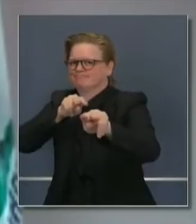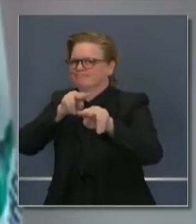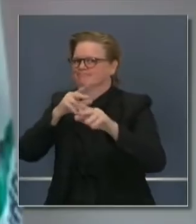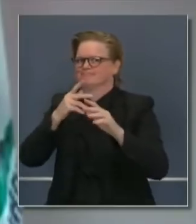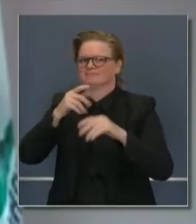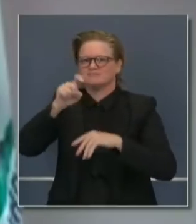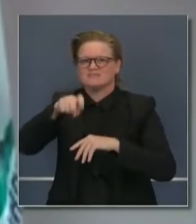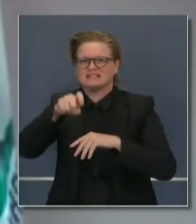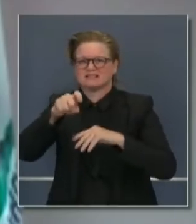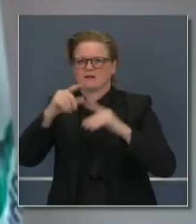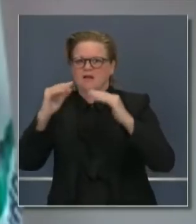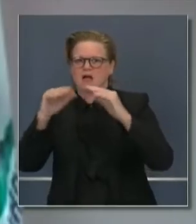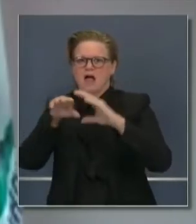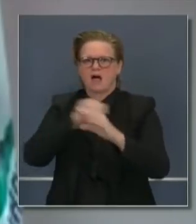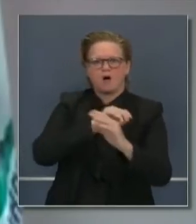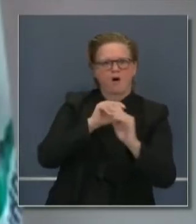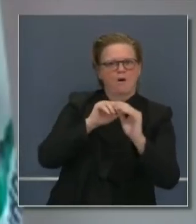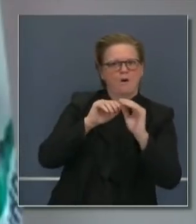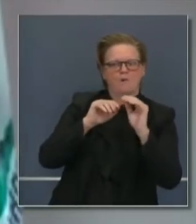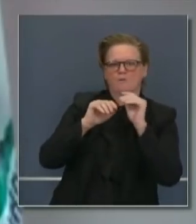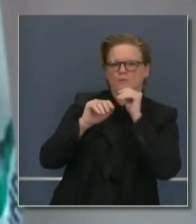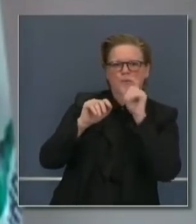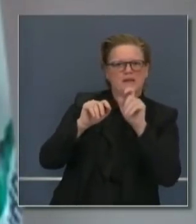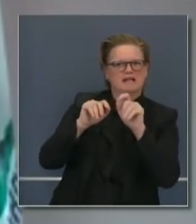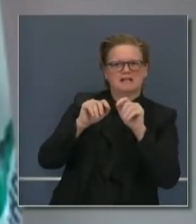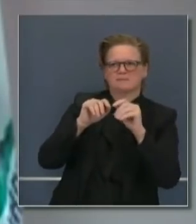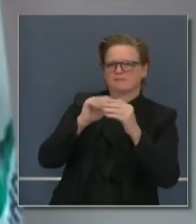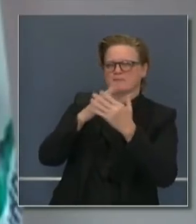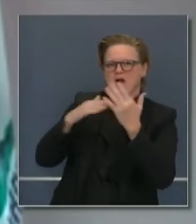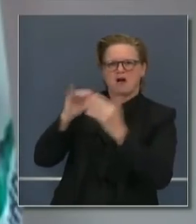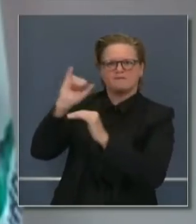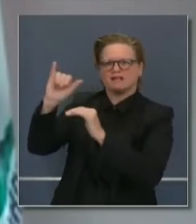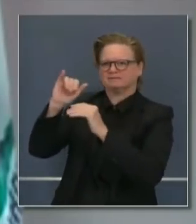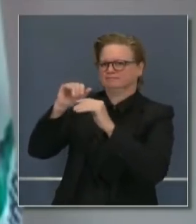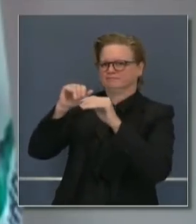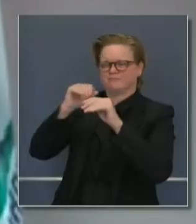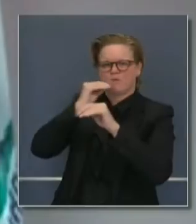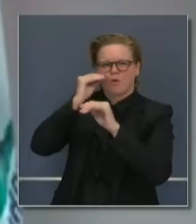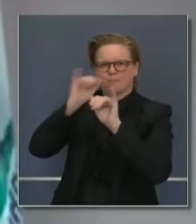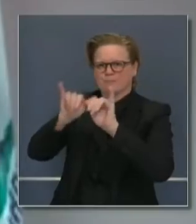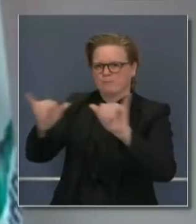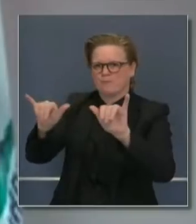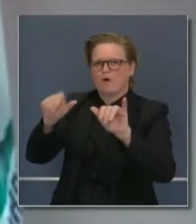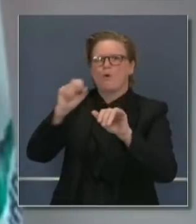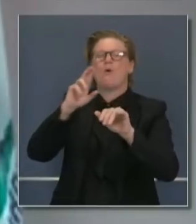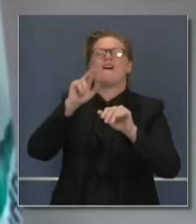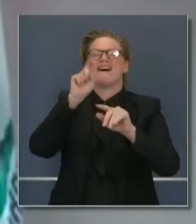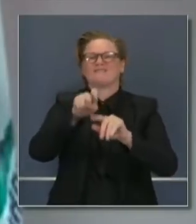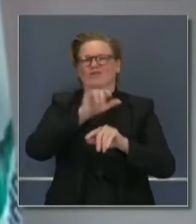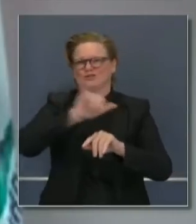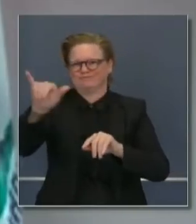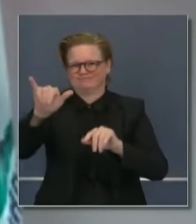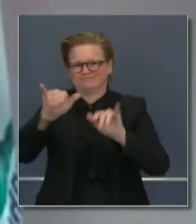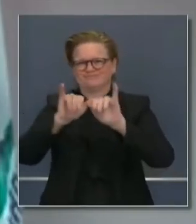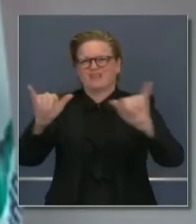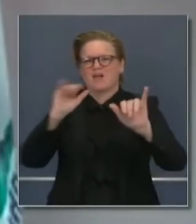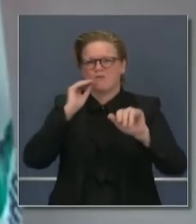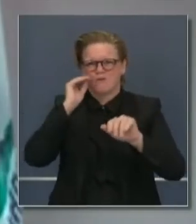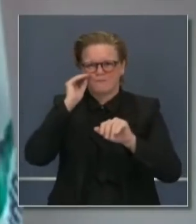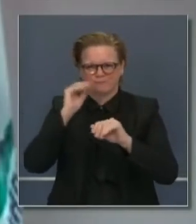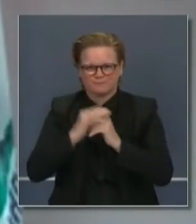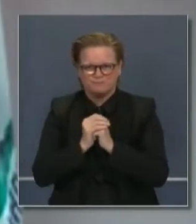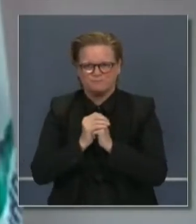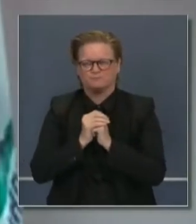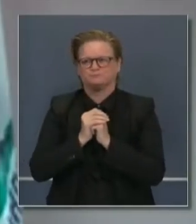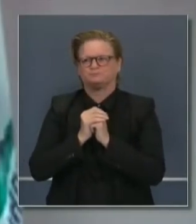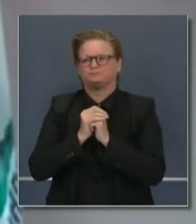should see projections of our ICU capacity increase above 15%, which allows us to